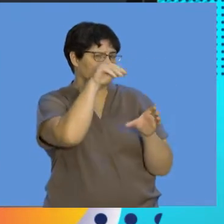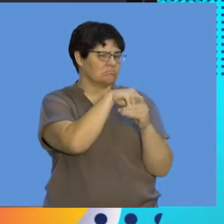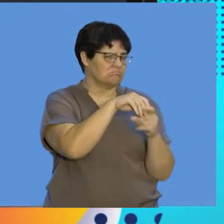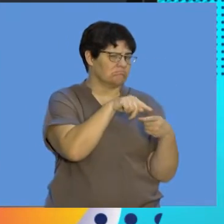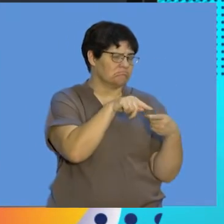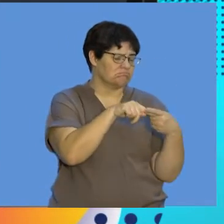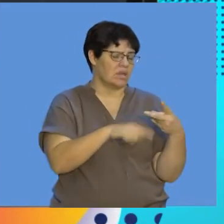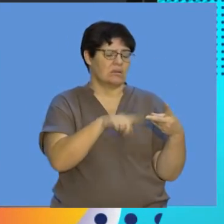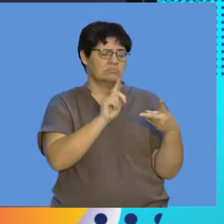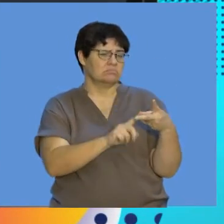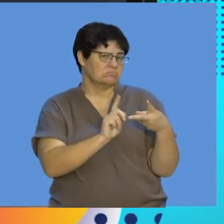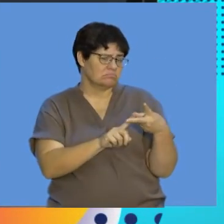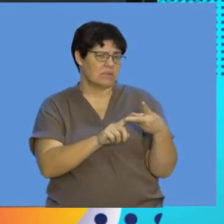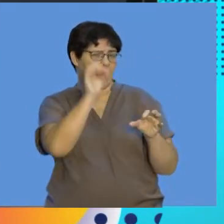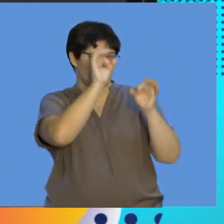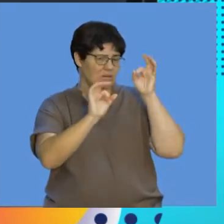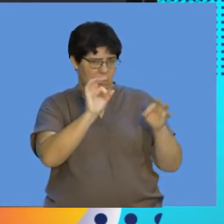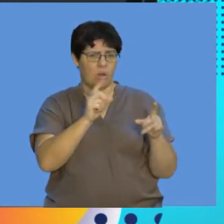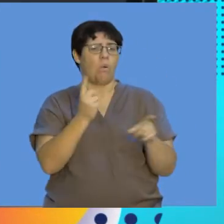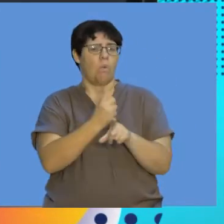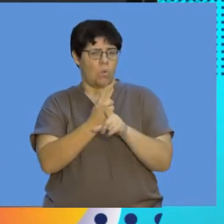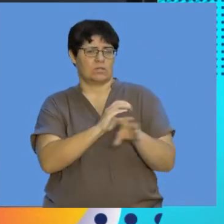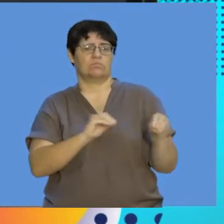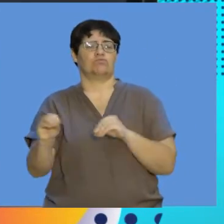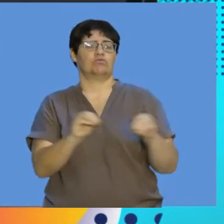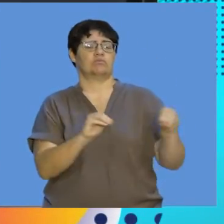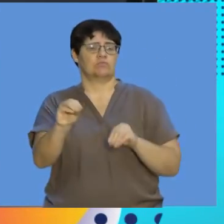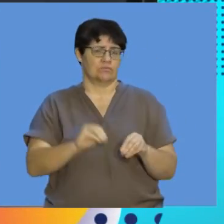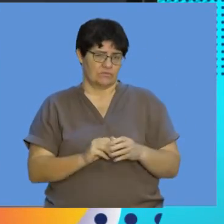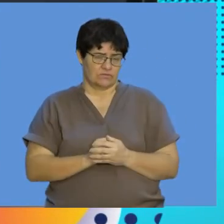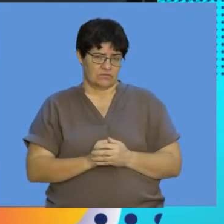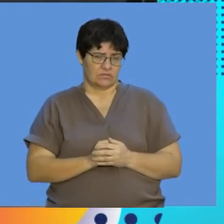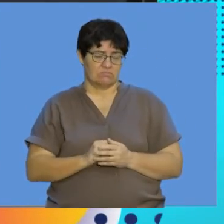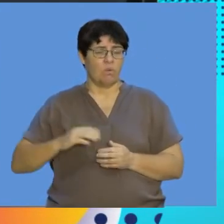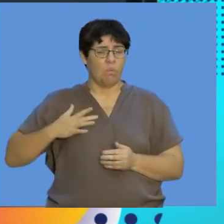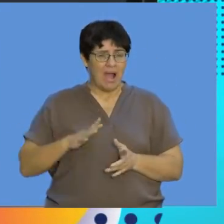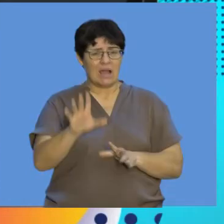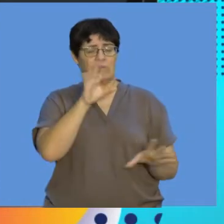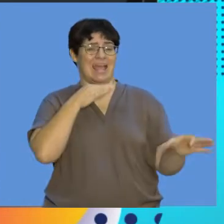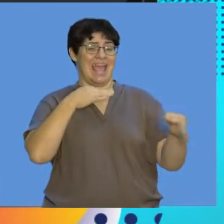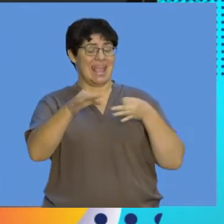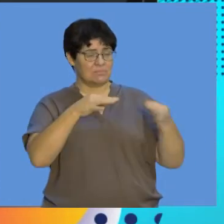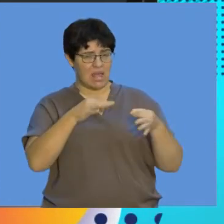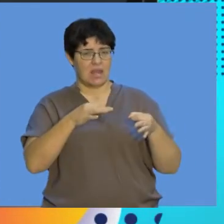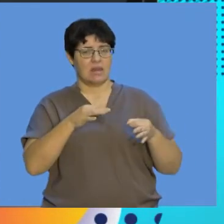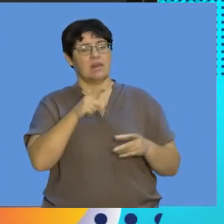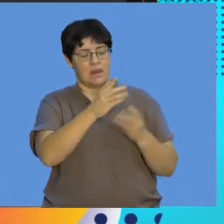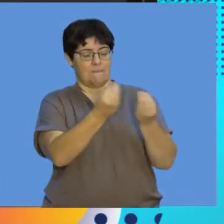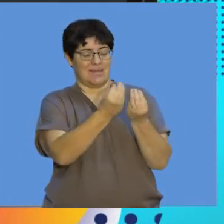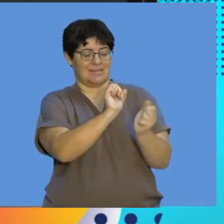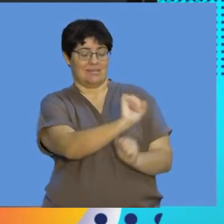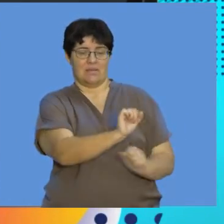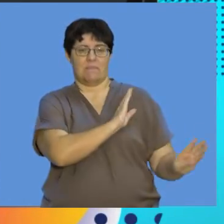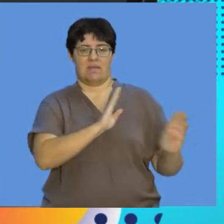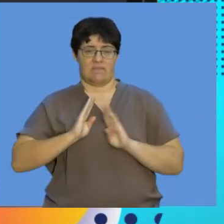again that these particles are in a constant state of motion. So we want to describe the behavior of matter using the